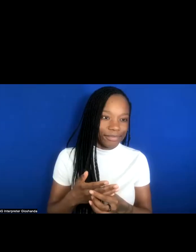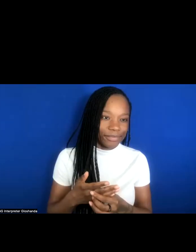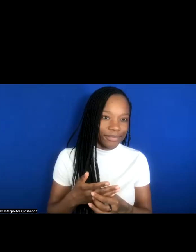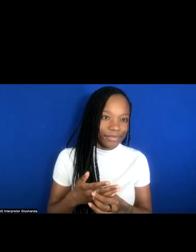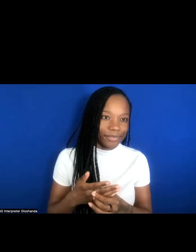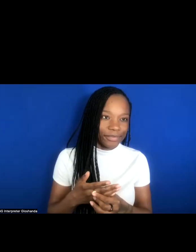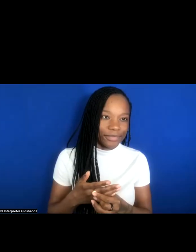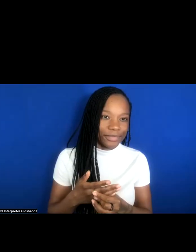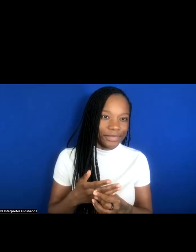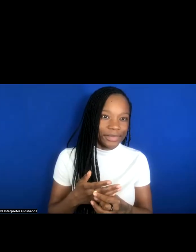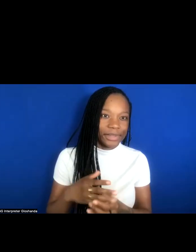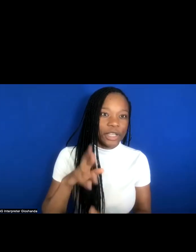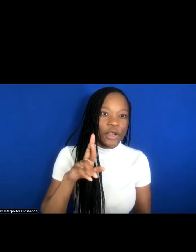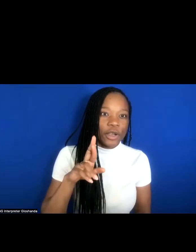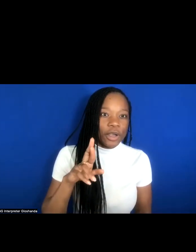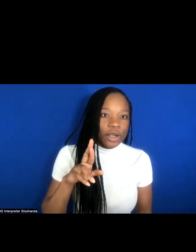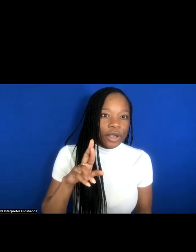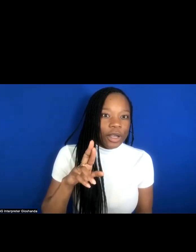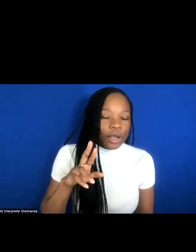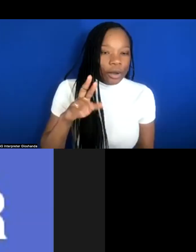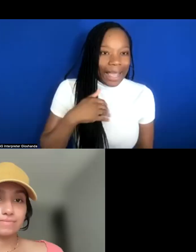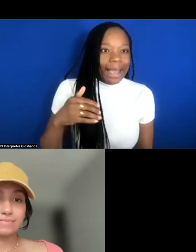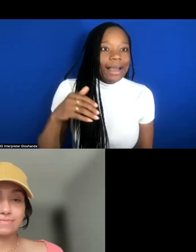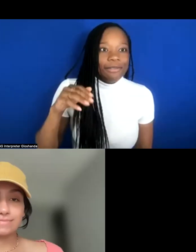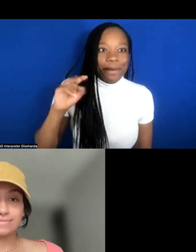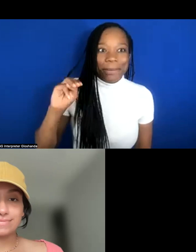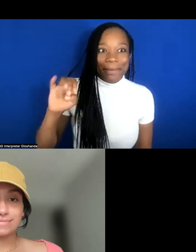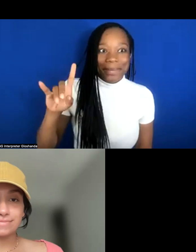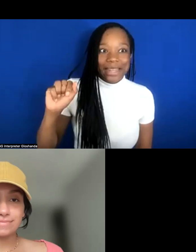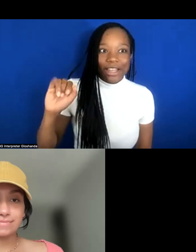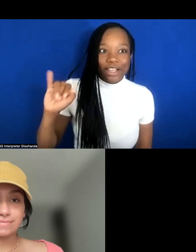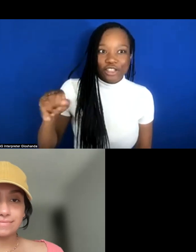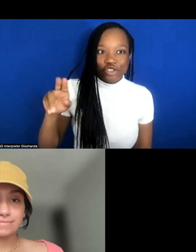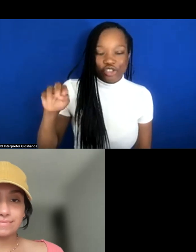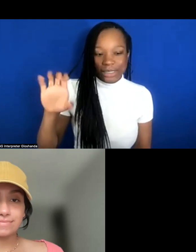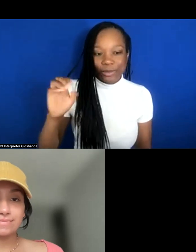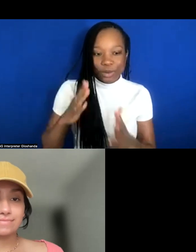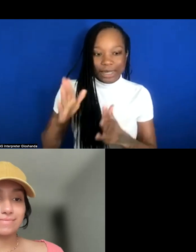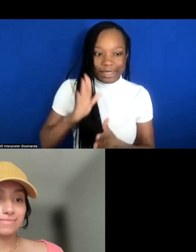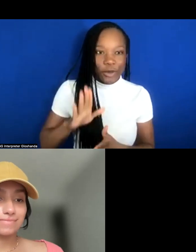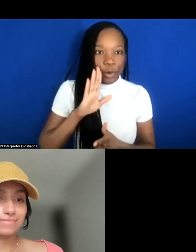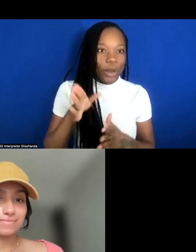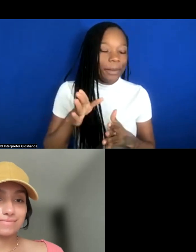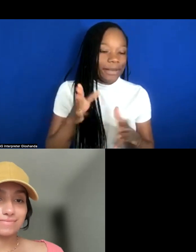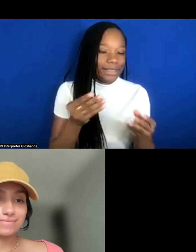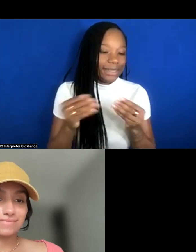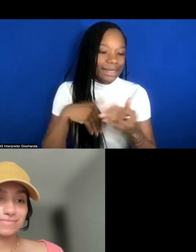going to be doing the next activity, facilitating the next activity. So Ramsha, pass it to